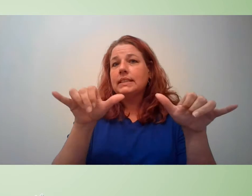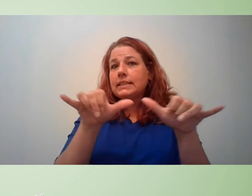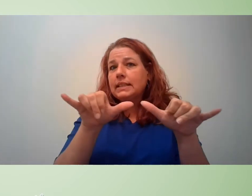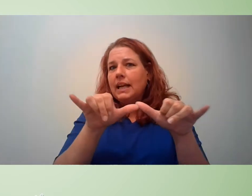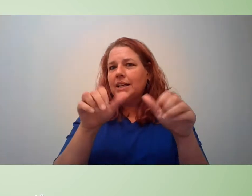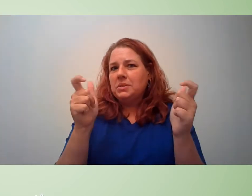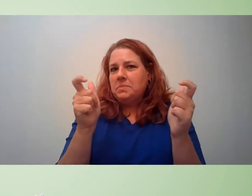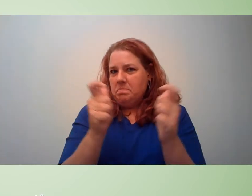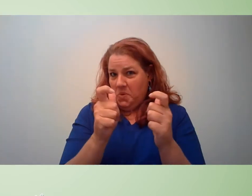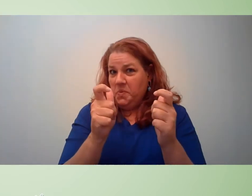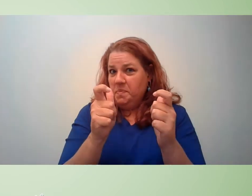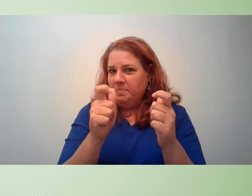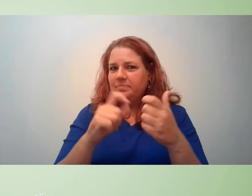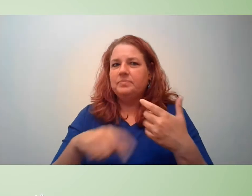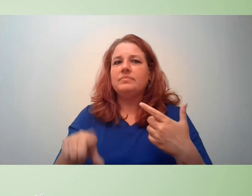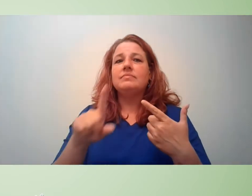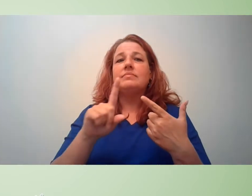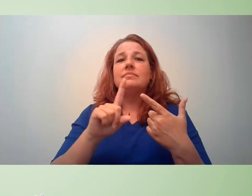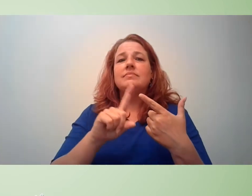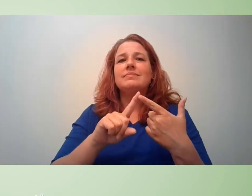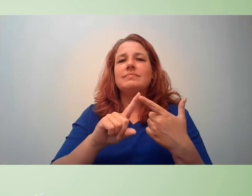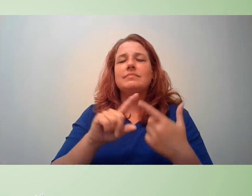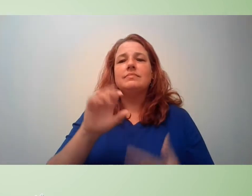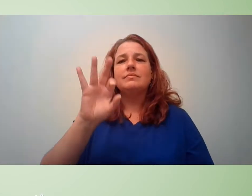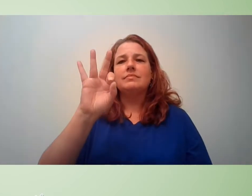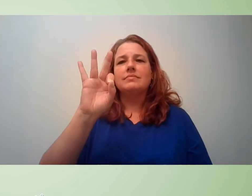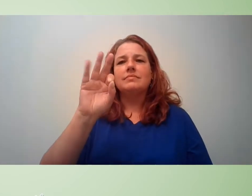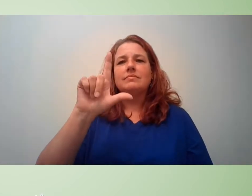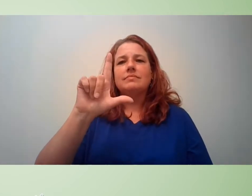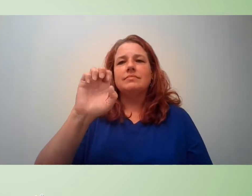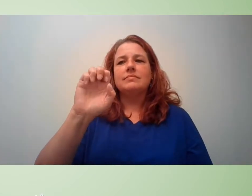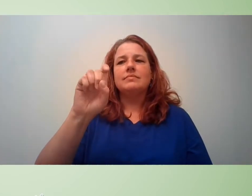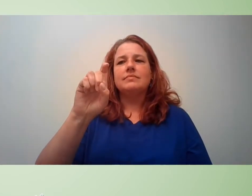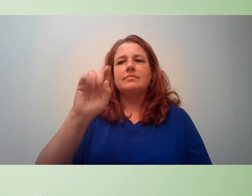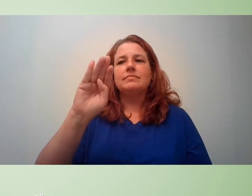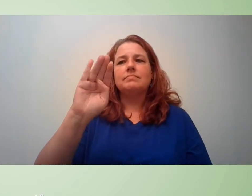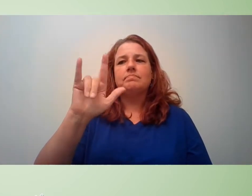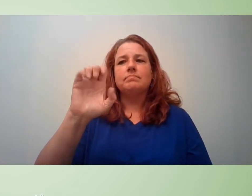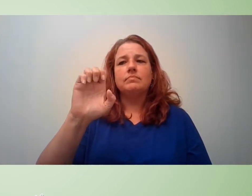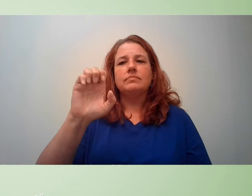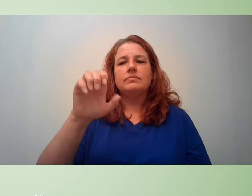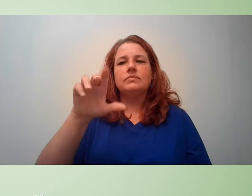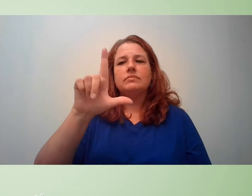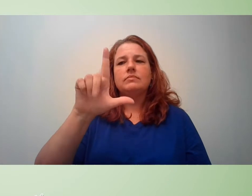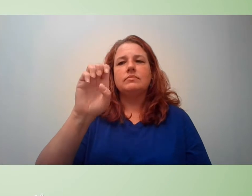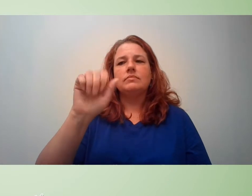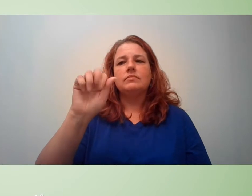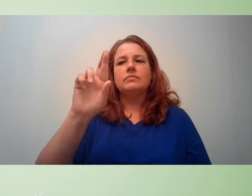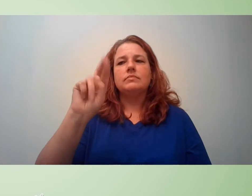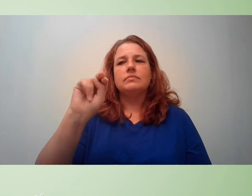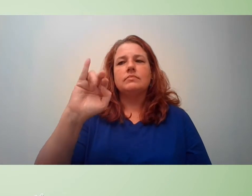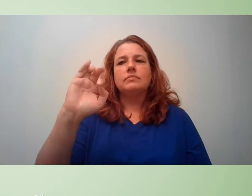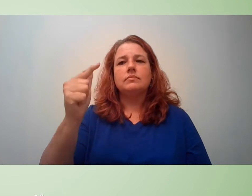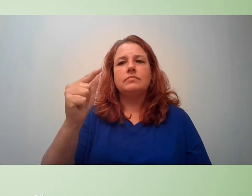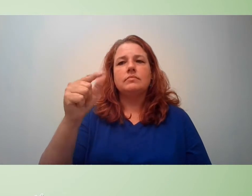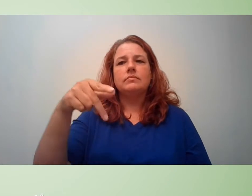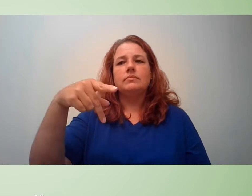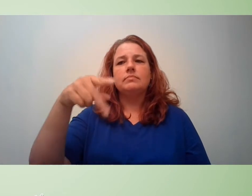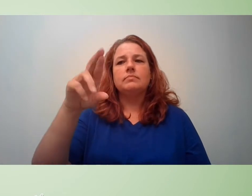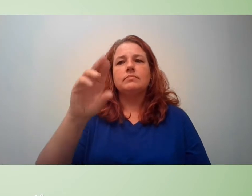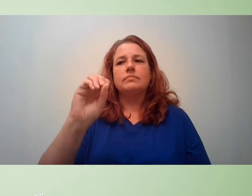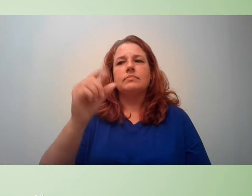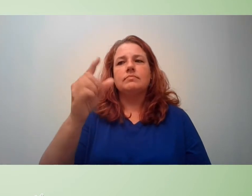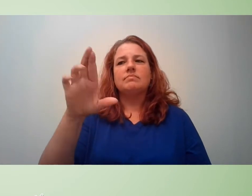positive behavioral interventions and supports, or PBIS, ASL and English bilingual programs designed for deaf